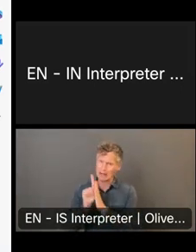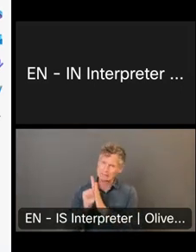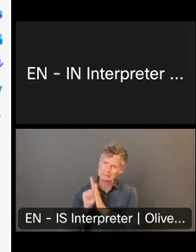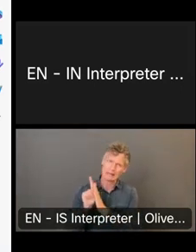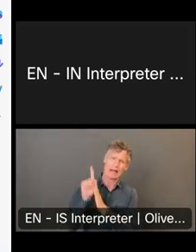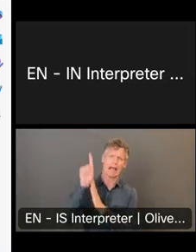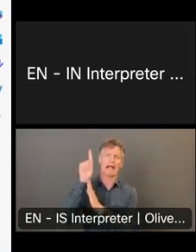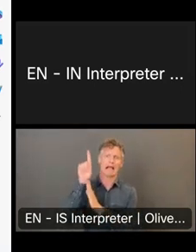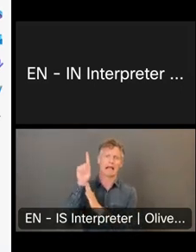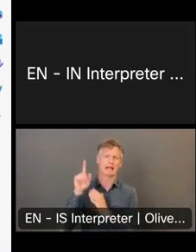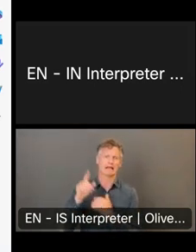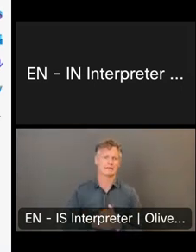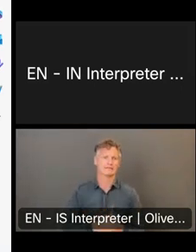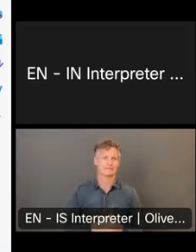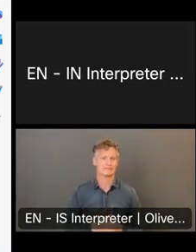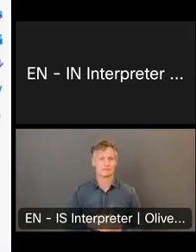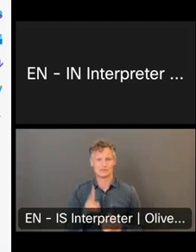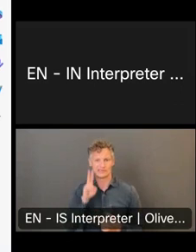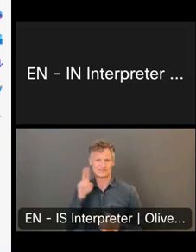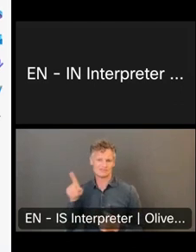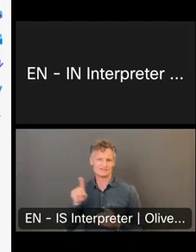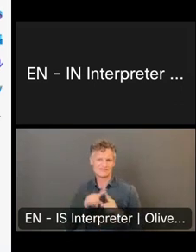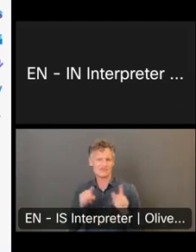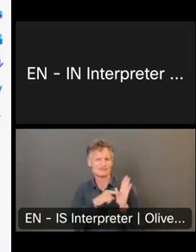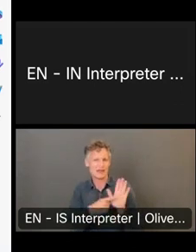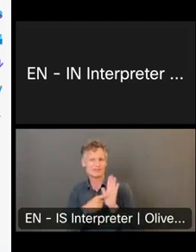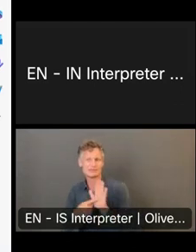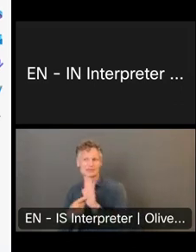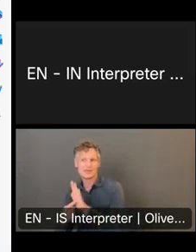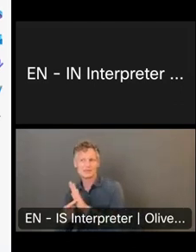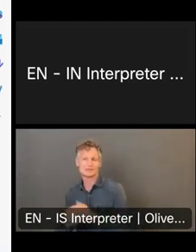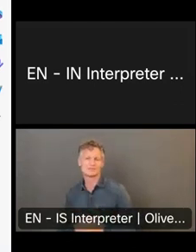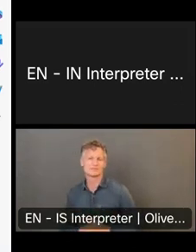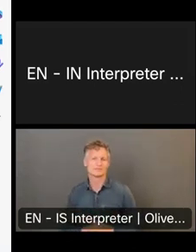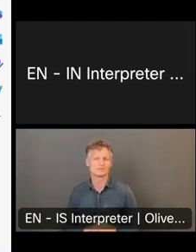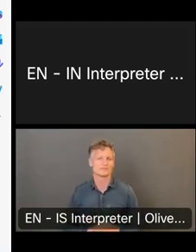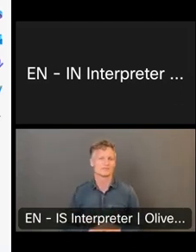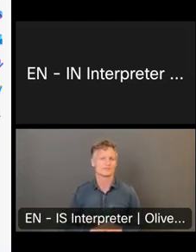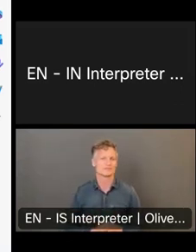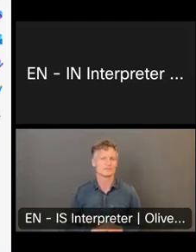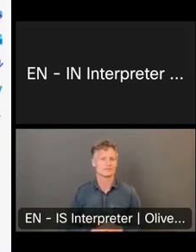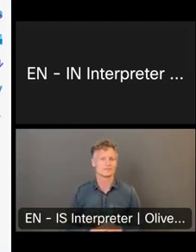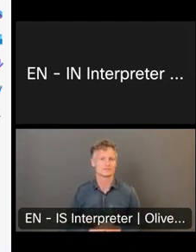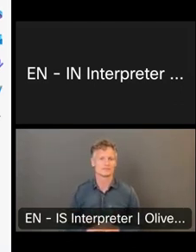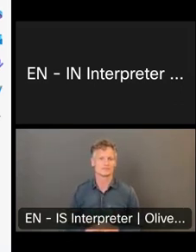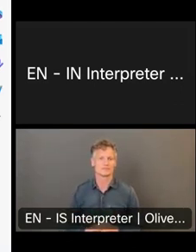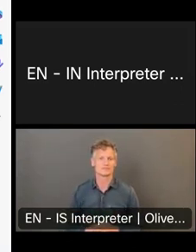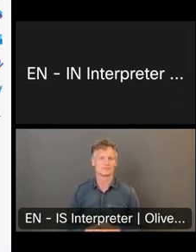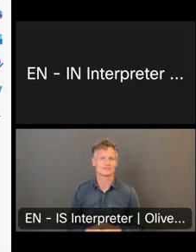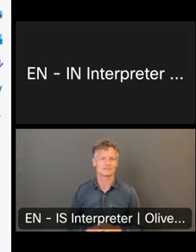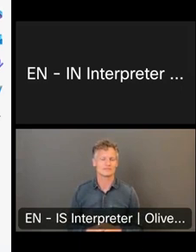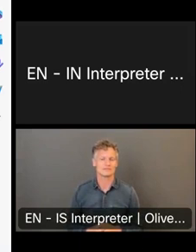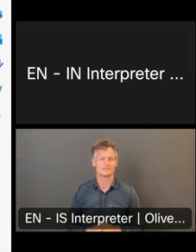to literality, dog, not a hot dog or an unattractive person, dead, not just brain